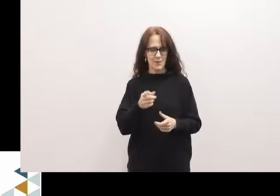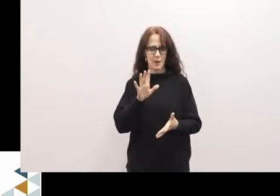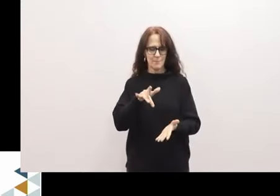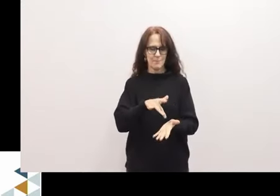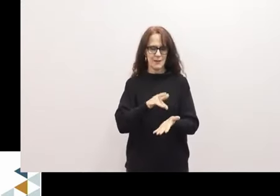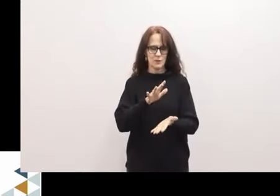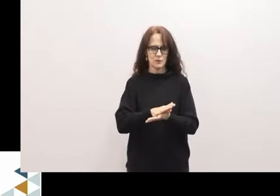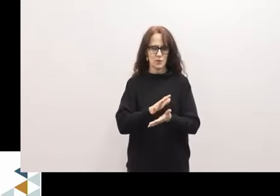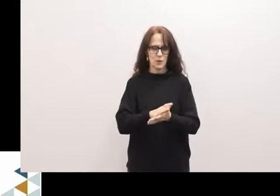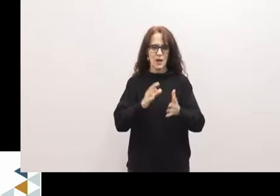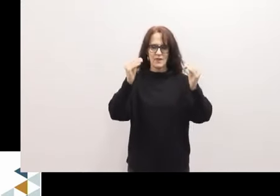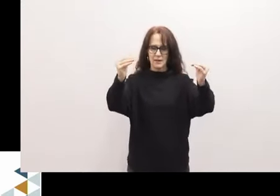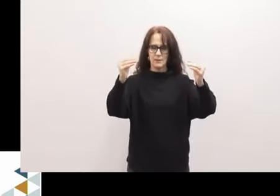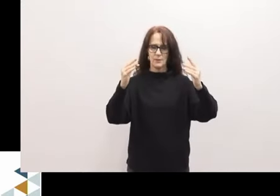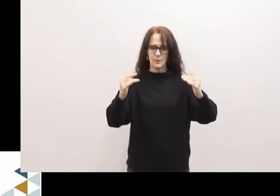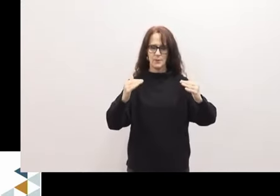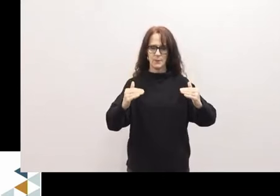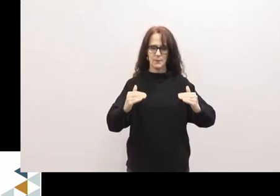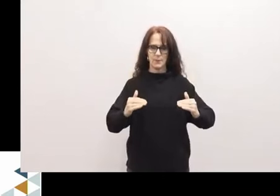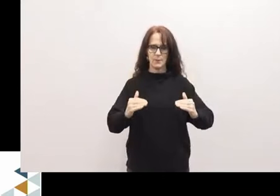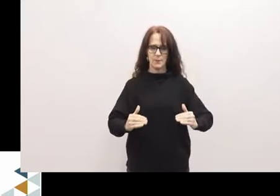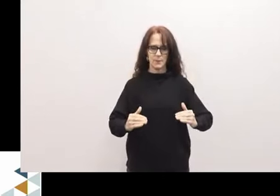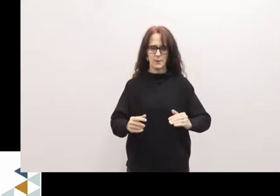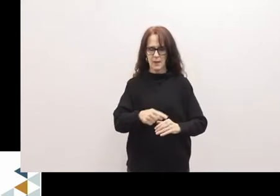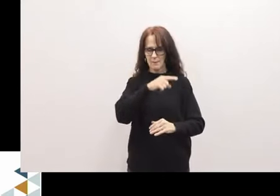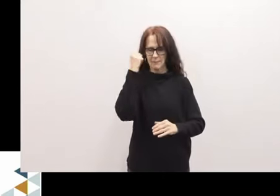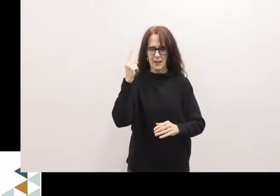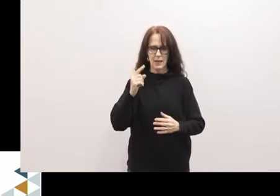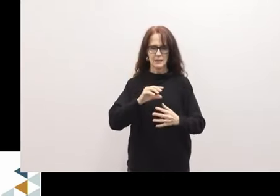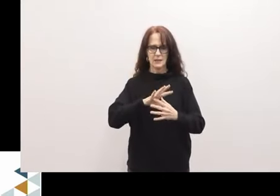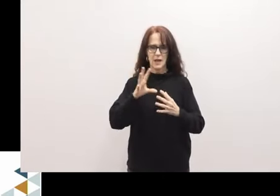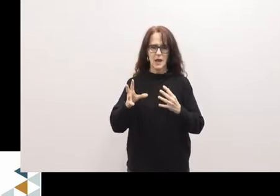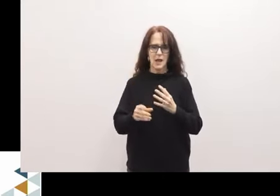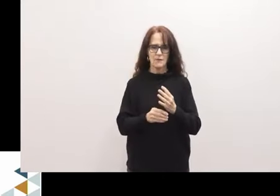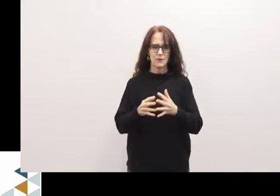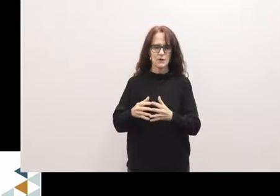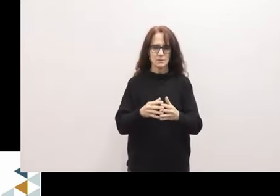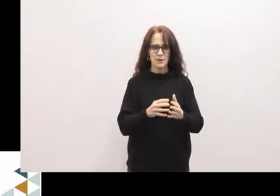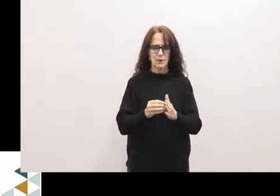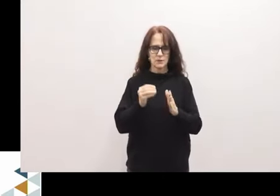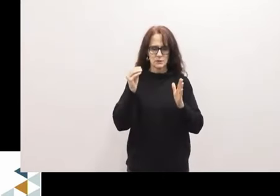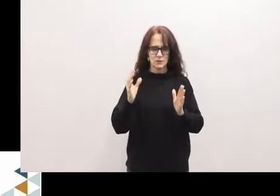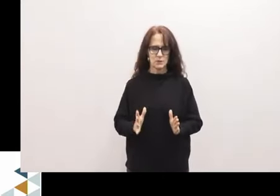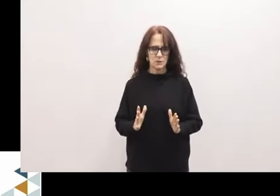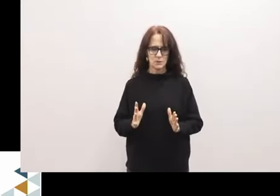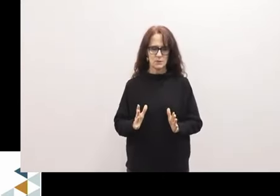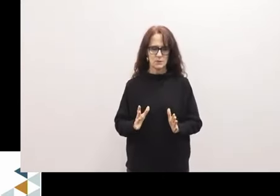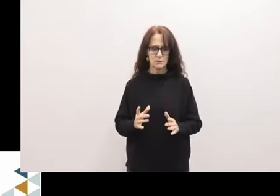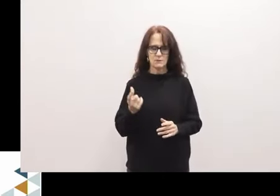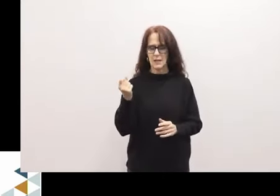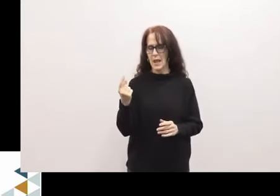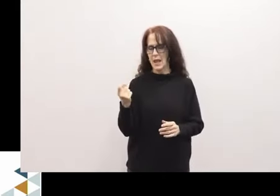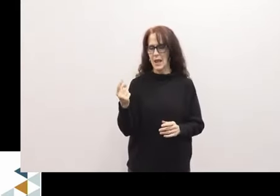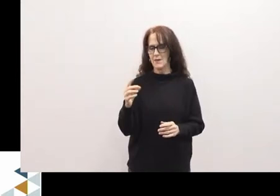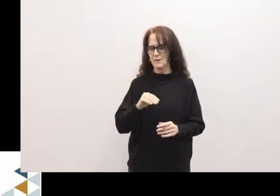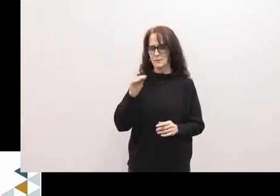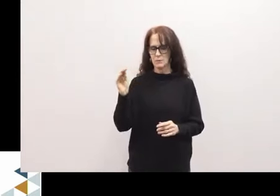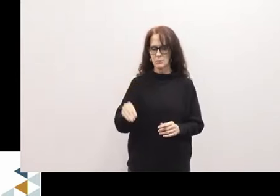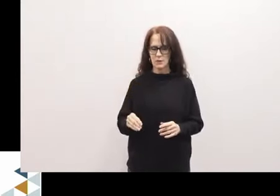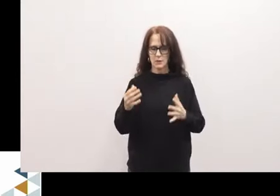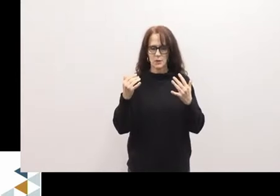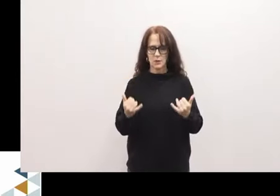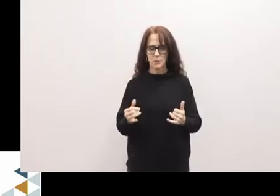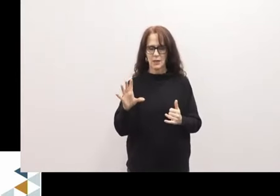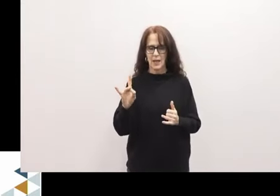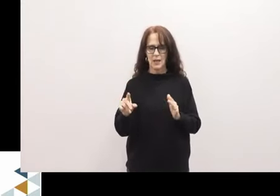looking further down, we see that our Black African American students, We have about 11% of our current